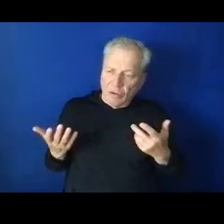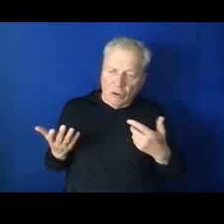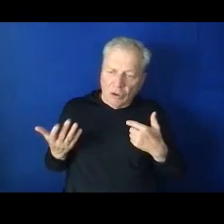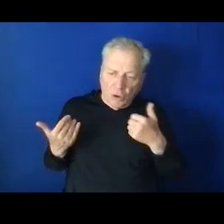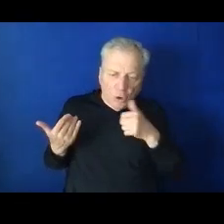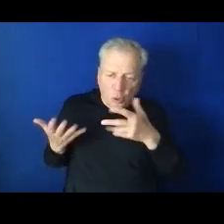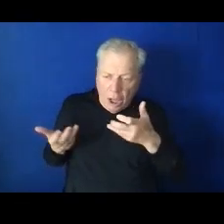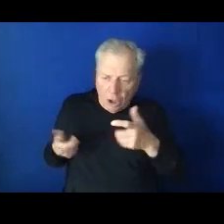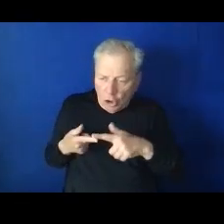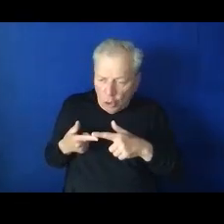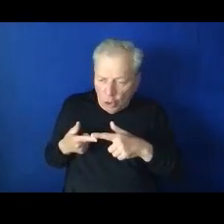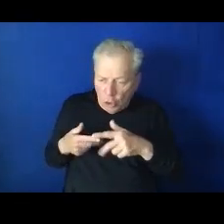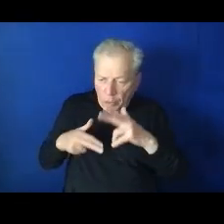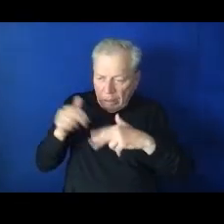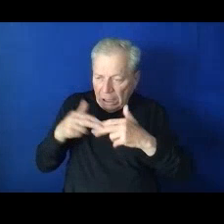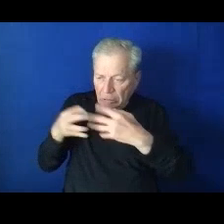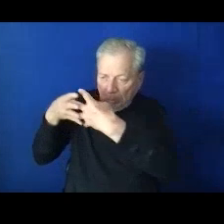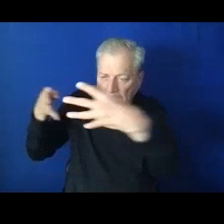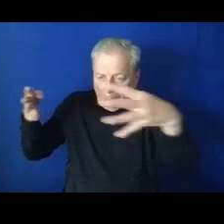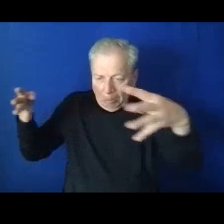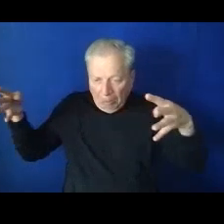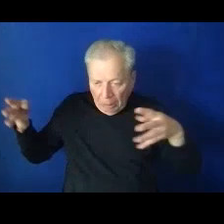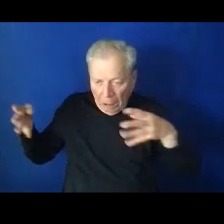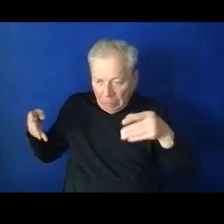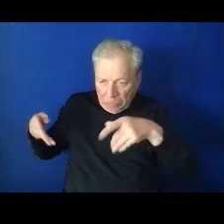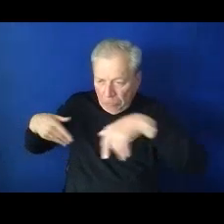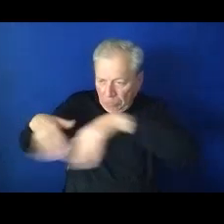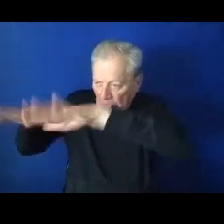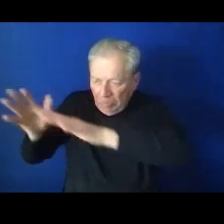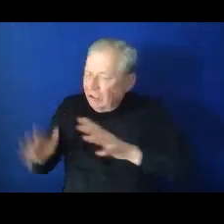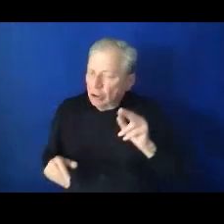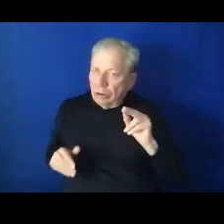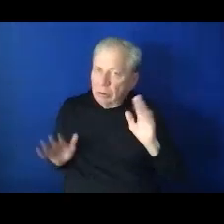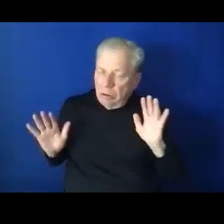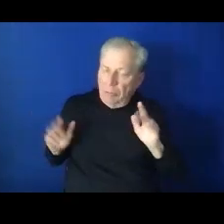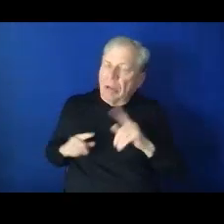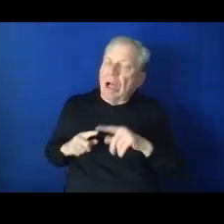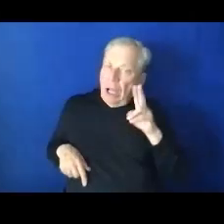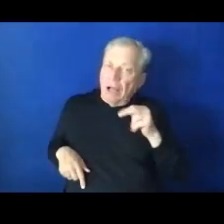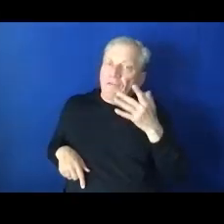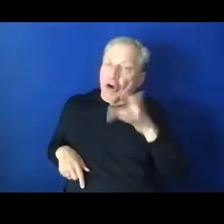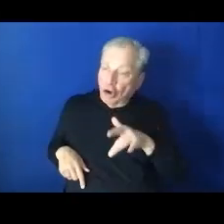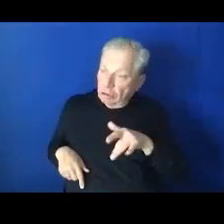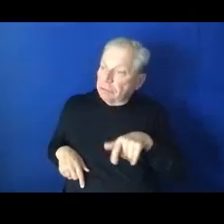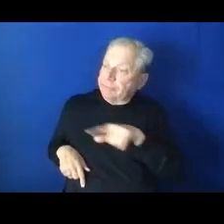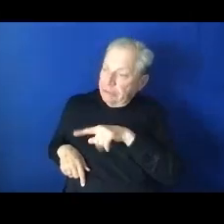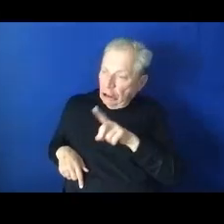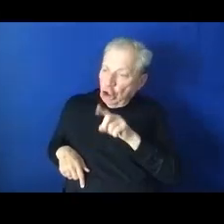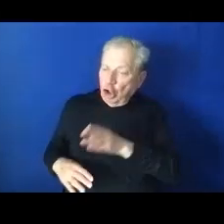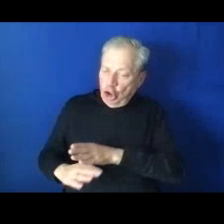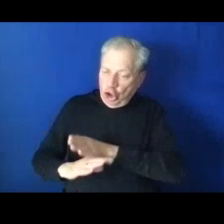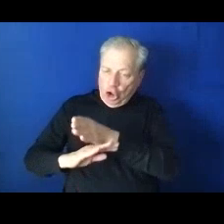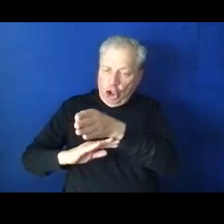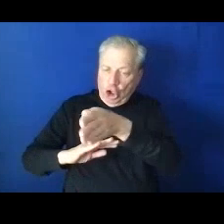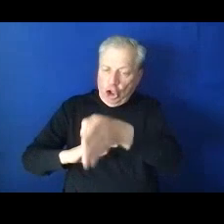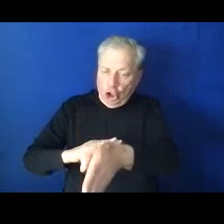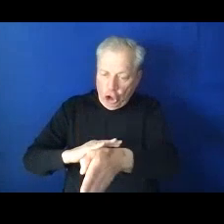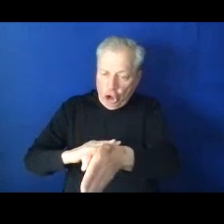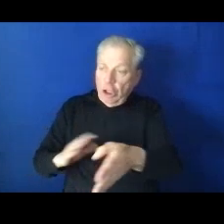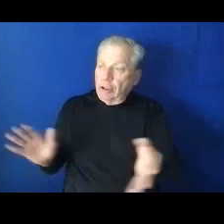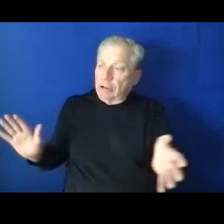haze them away. We want them to do what wolves are going to do. It is unfortunate that they do cross that invisible boundary and then are subject to